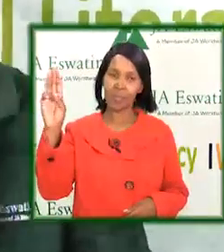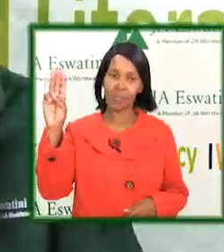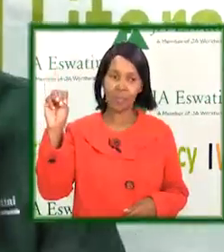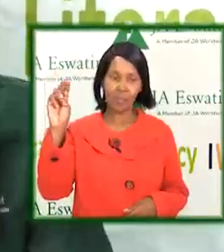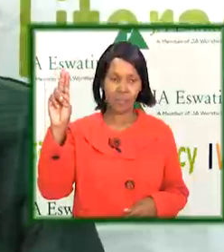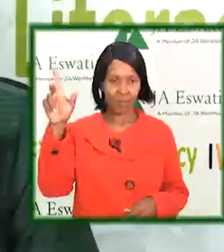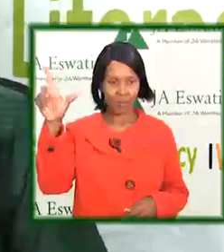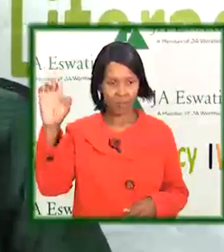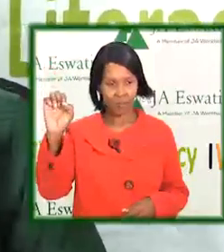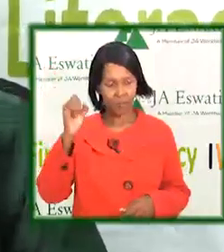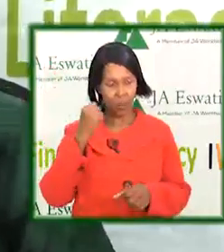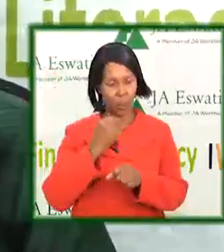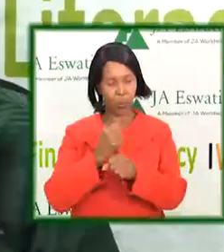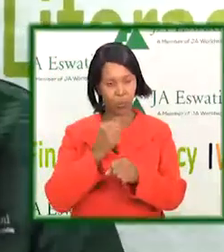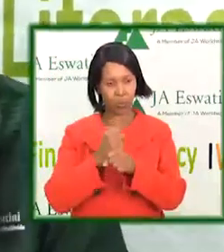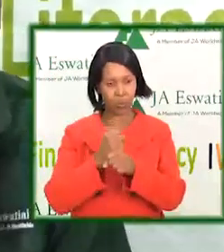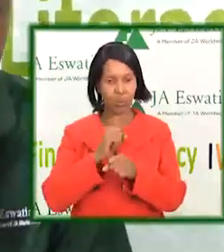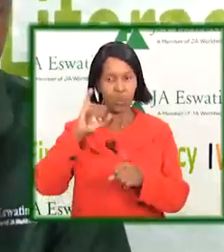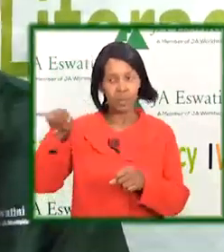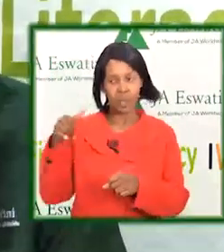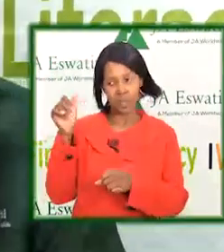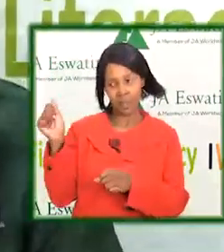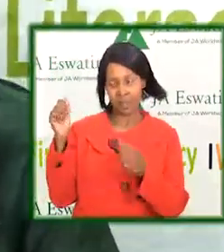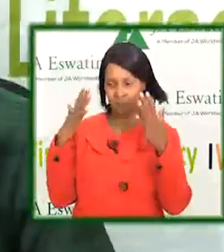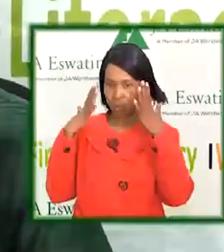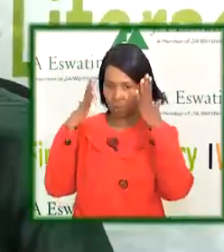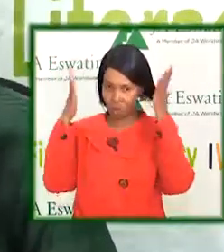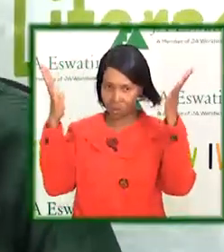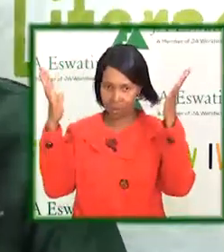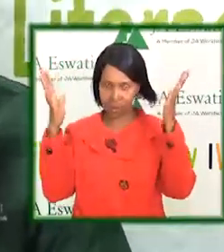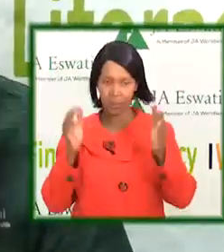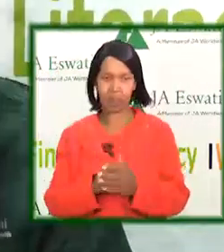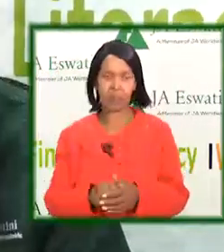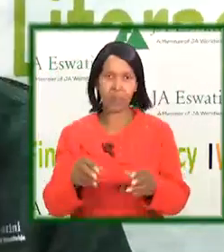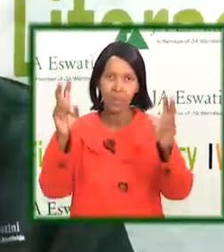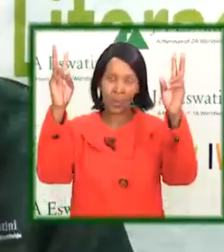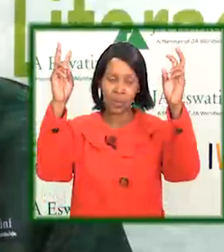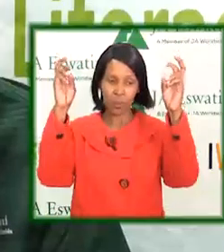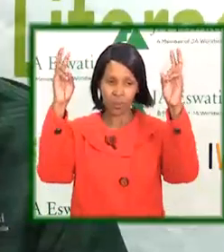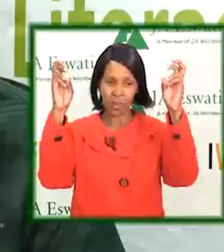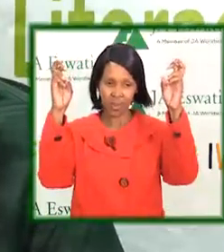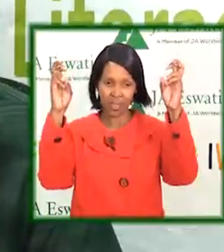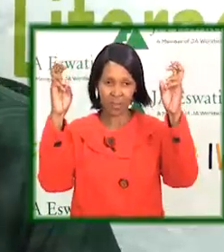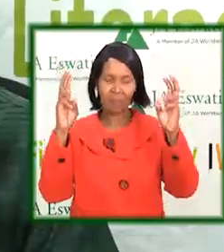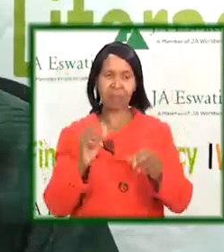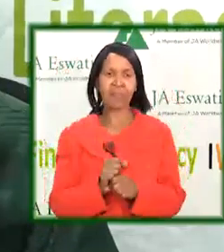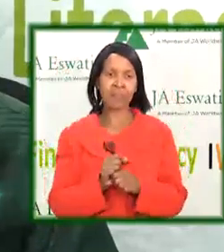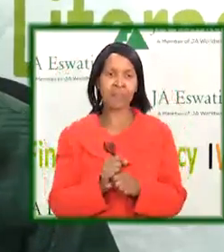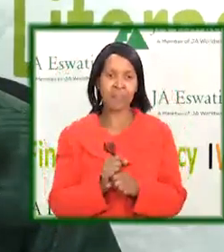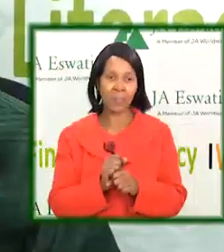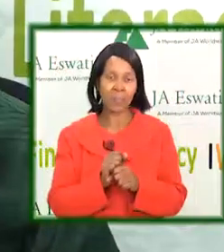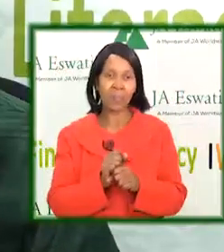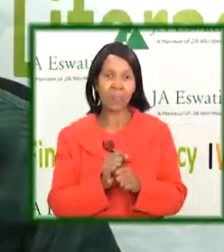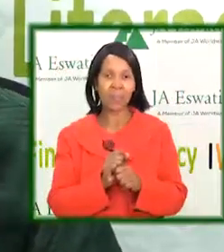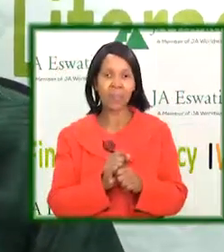of the program that are run in school. The topic I'll be talking about briefly is the sale of